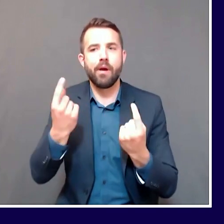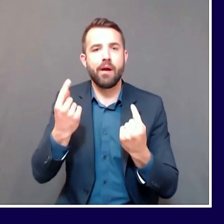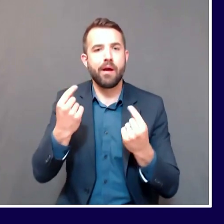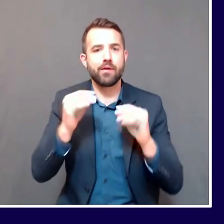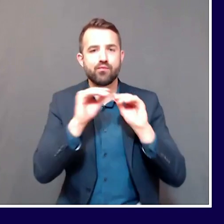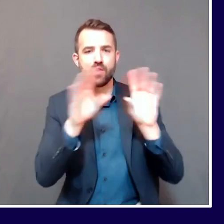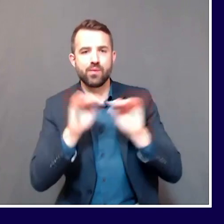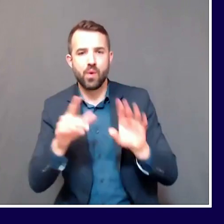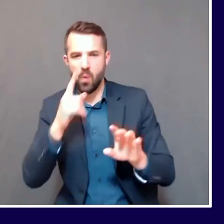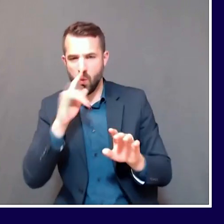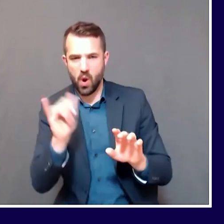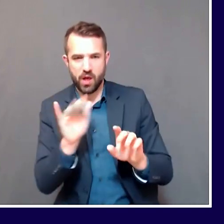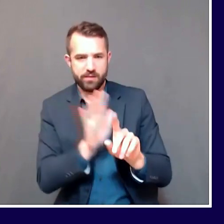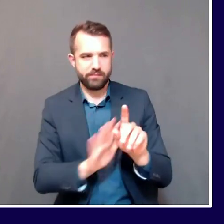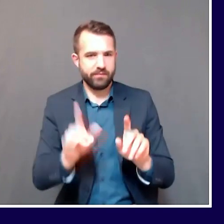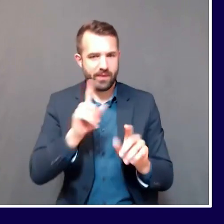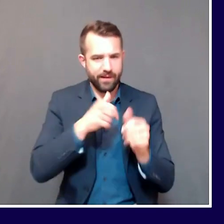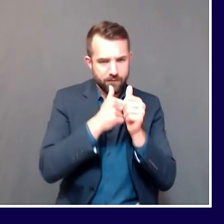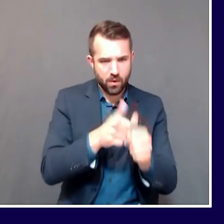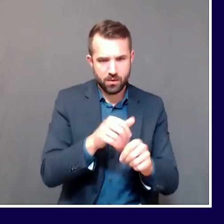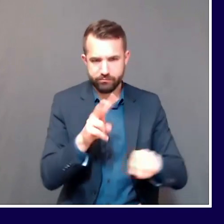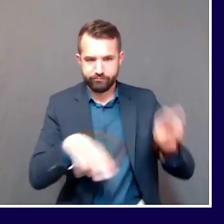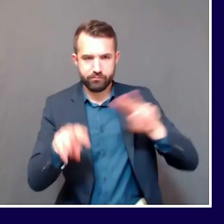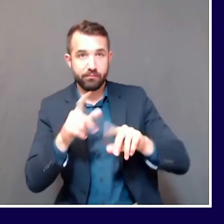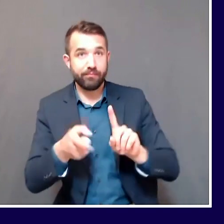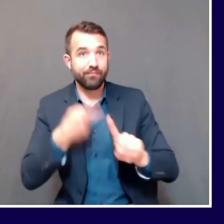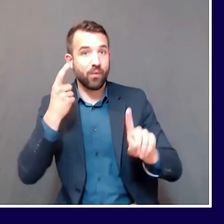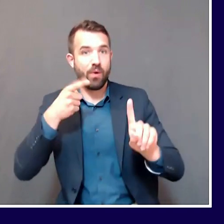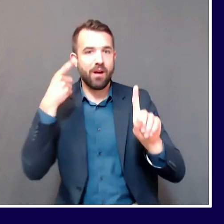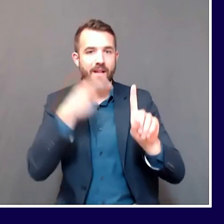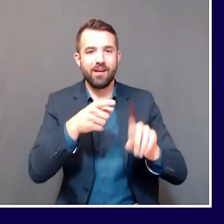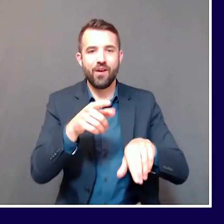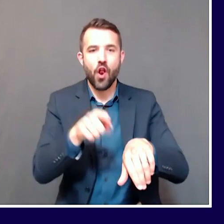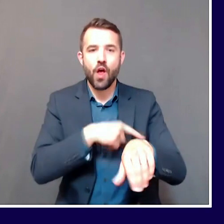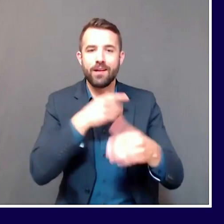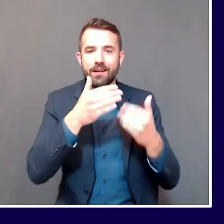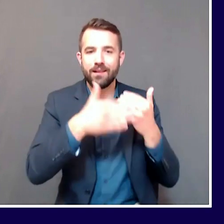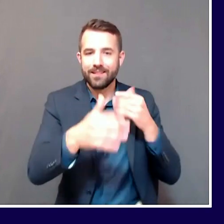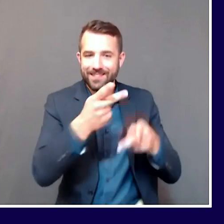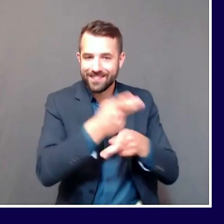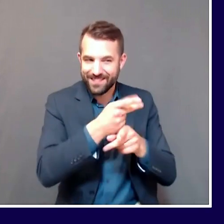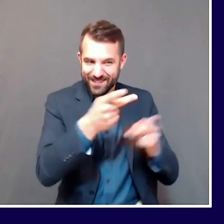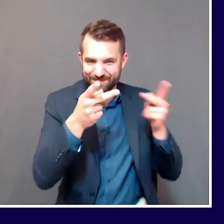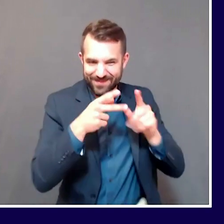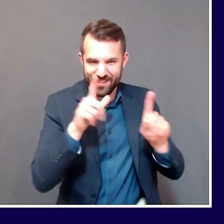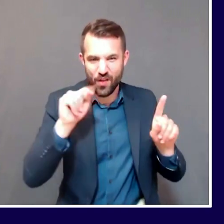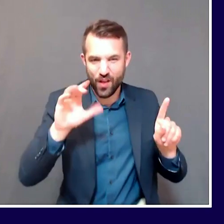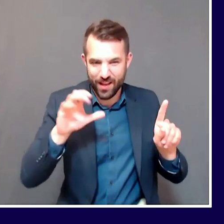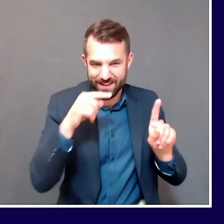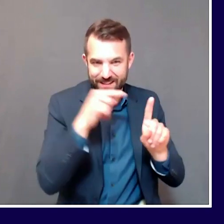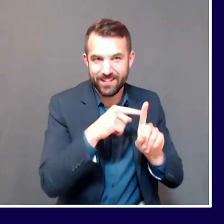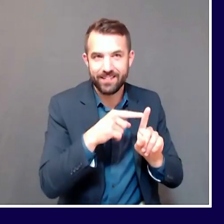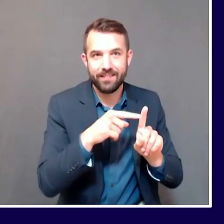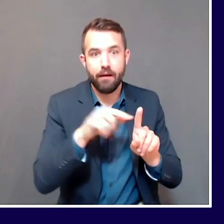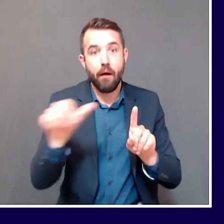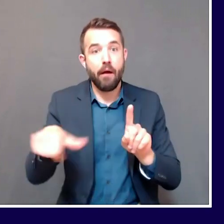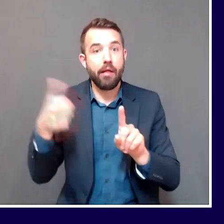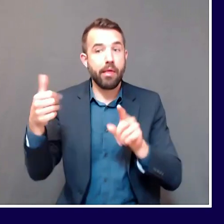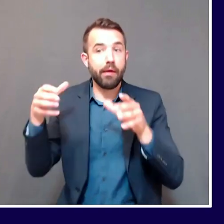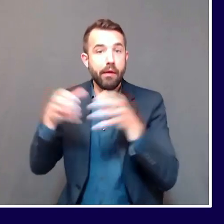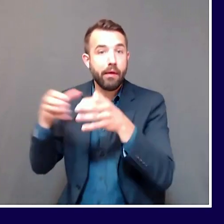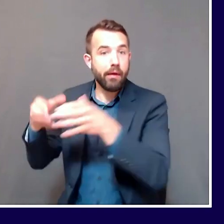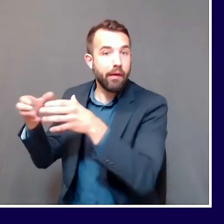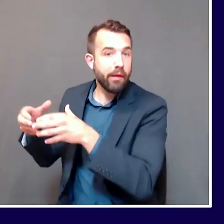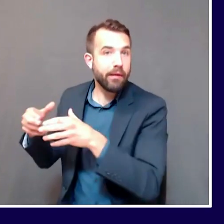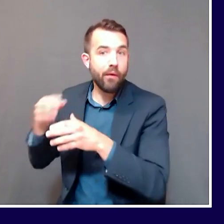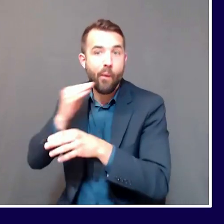Particularly outbreaks in congregate settings, be they long-term care facilities or other types of facilities. And the zip code data really do